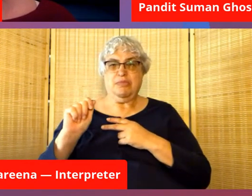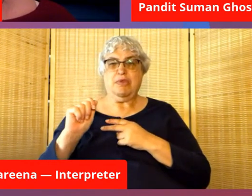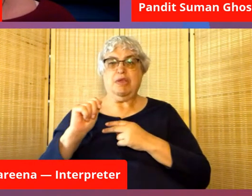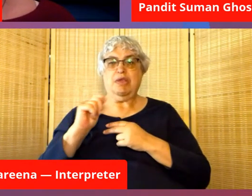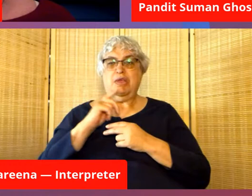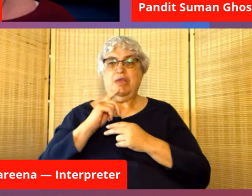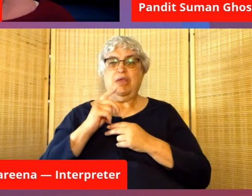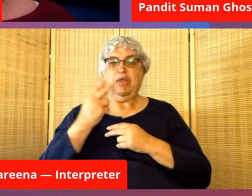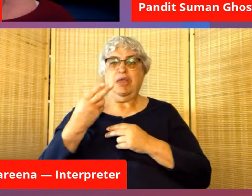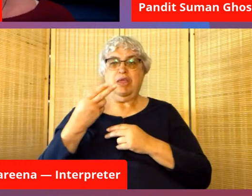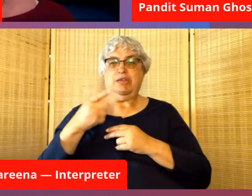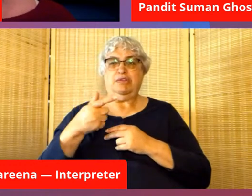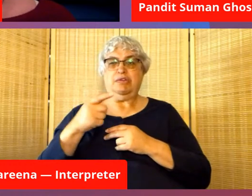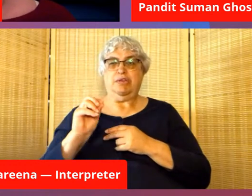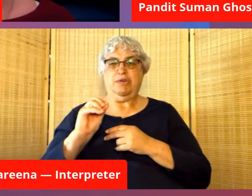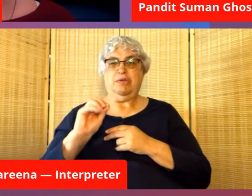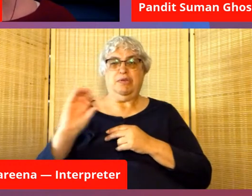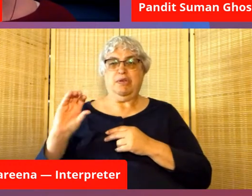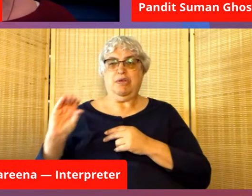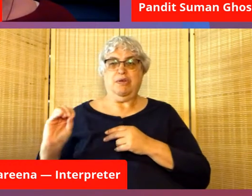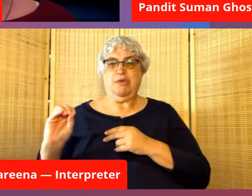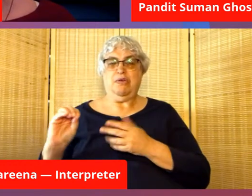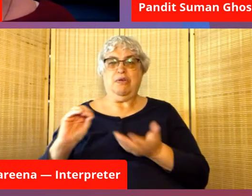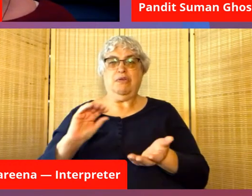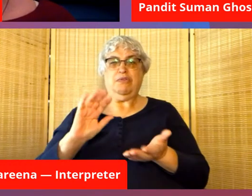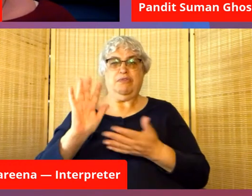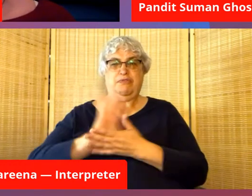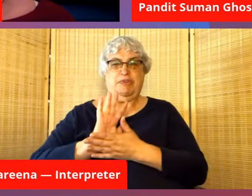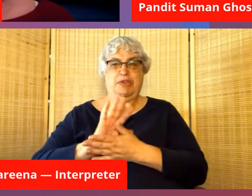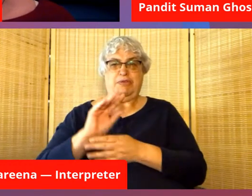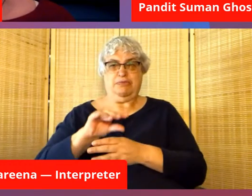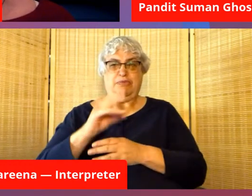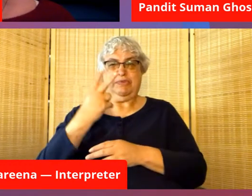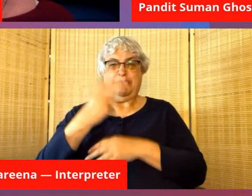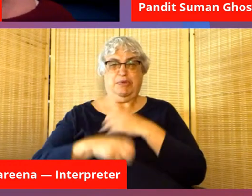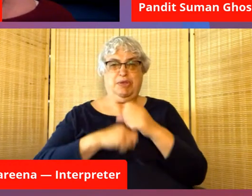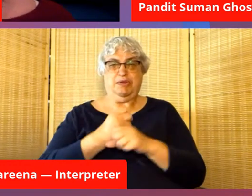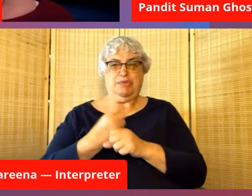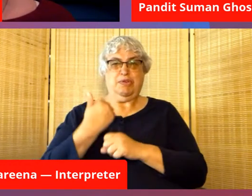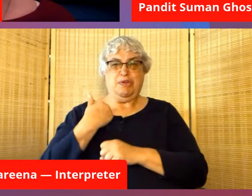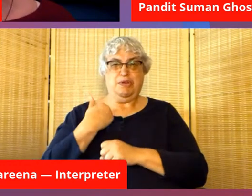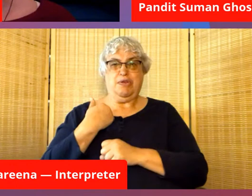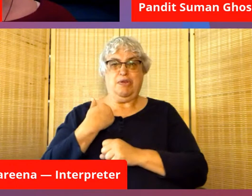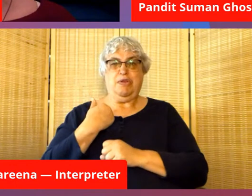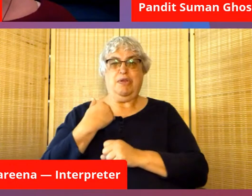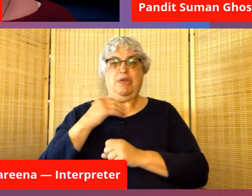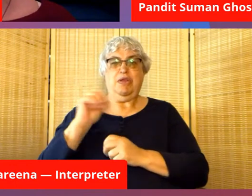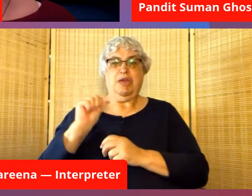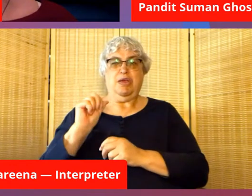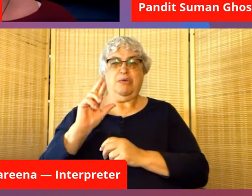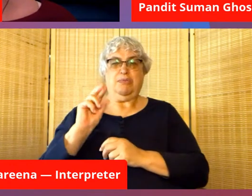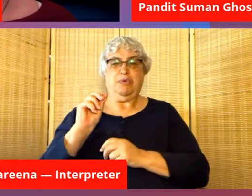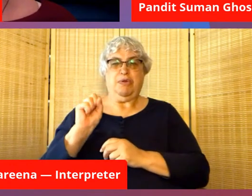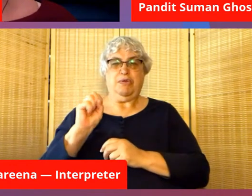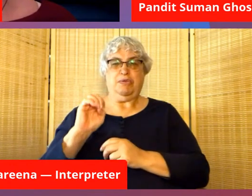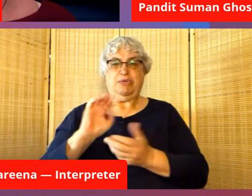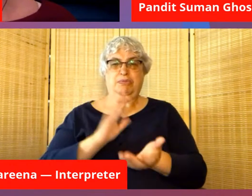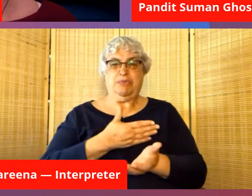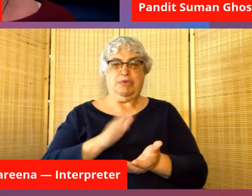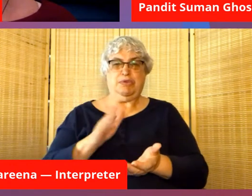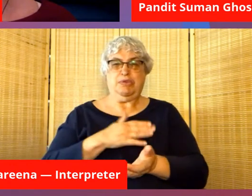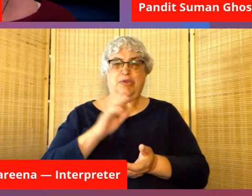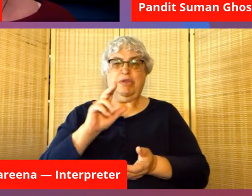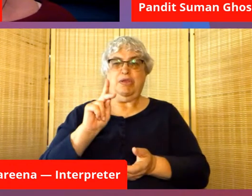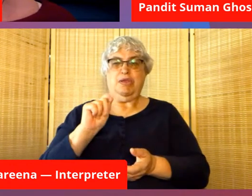of HGOco's filmed projects from 2 years ago called A Rose, music by